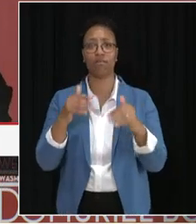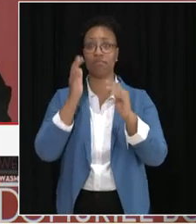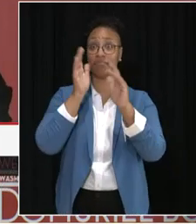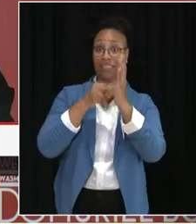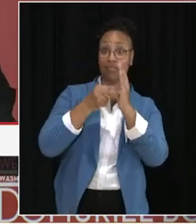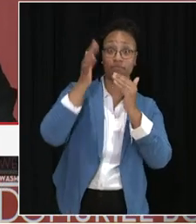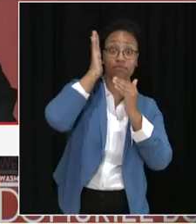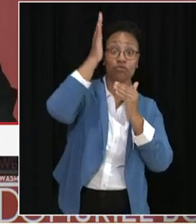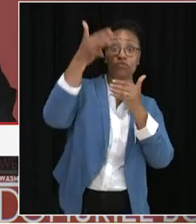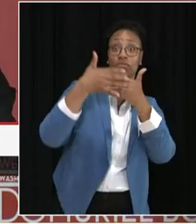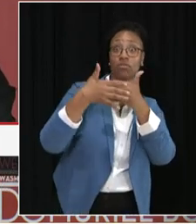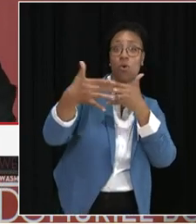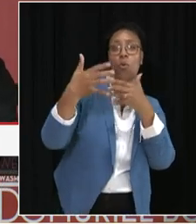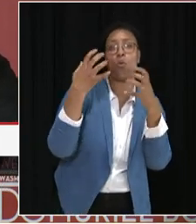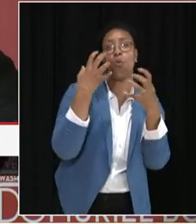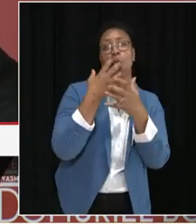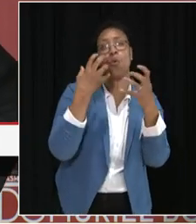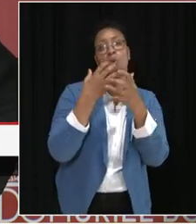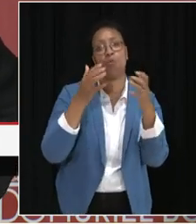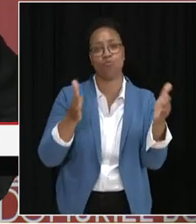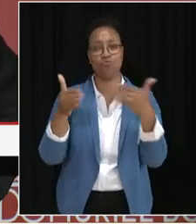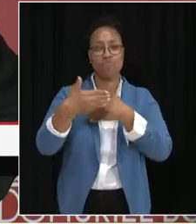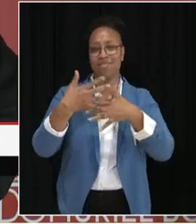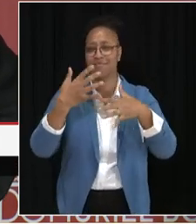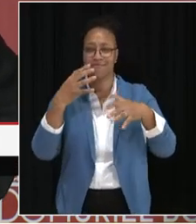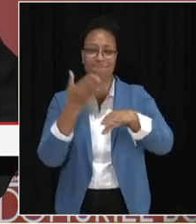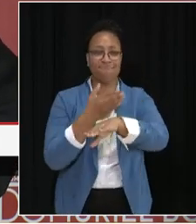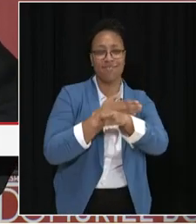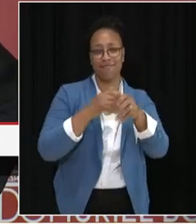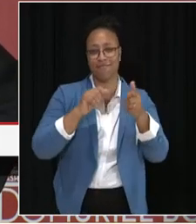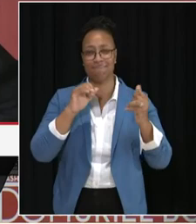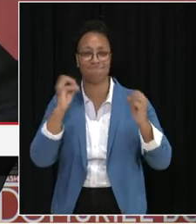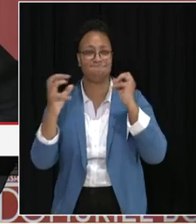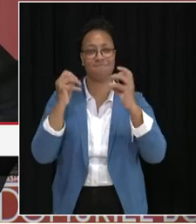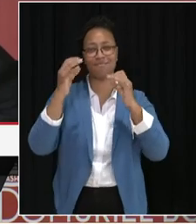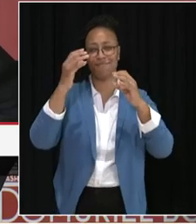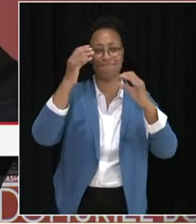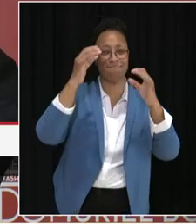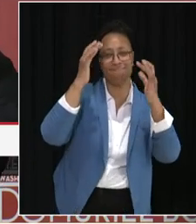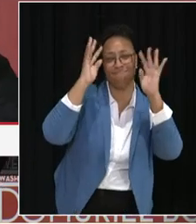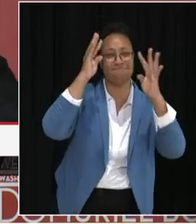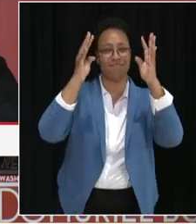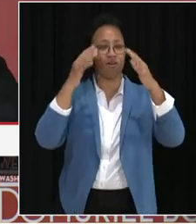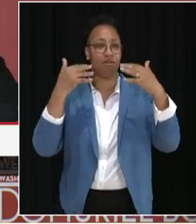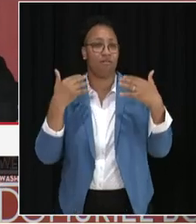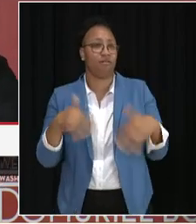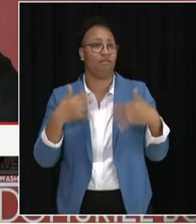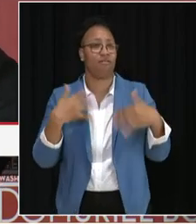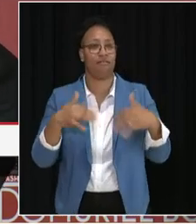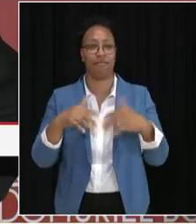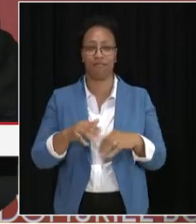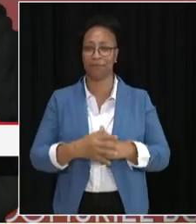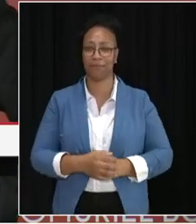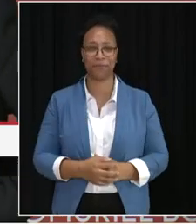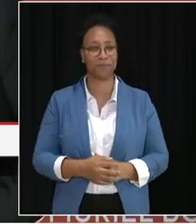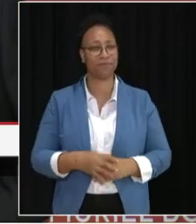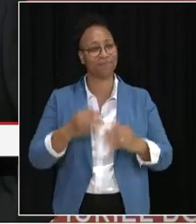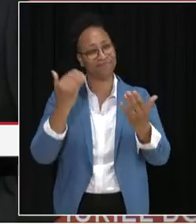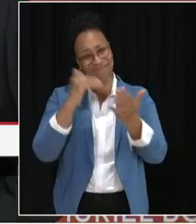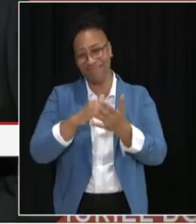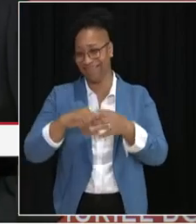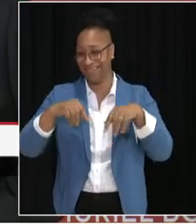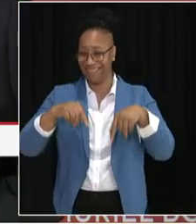great schools. But great schools can't exist without facilities that honor